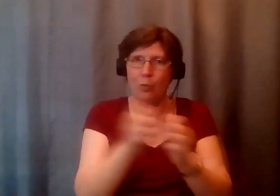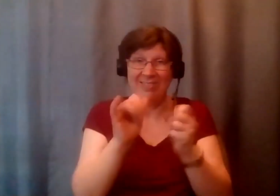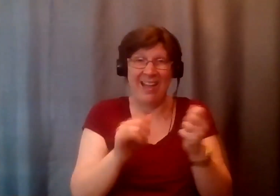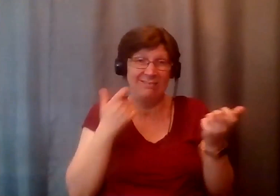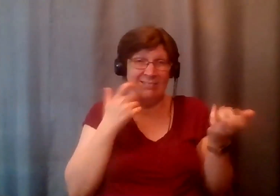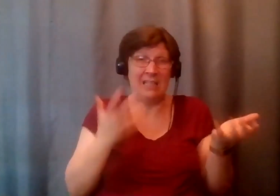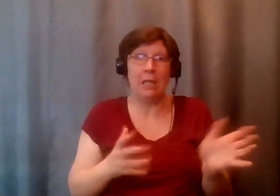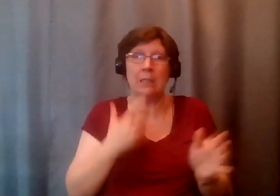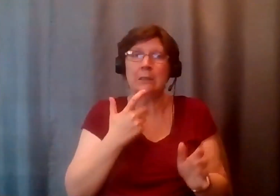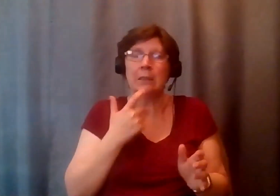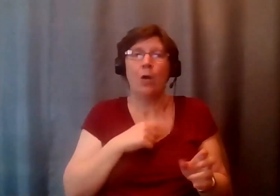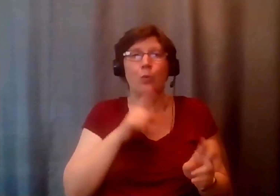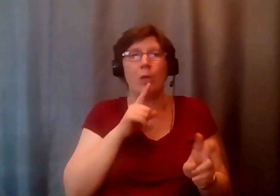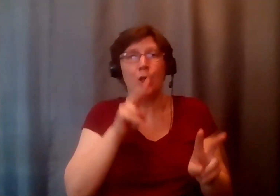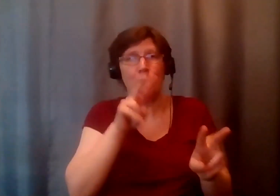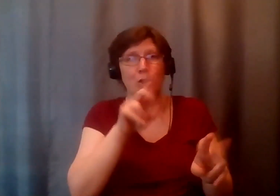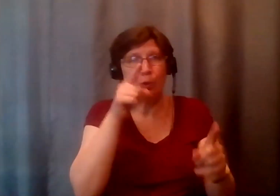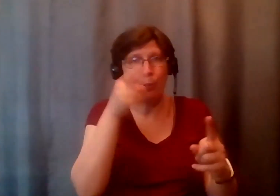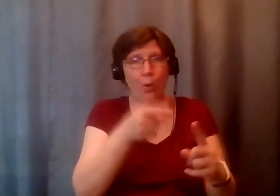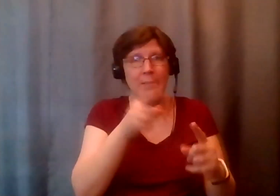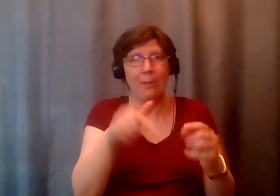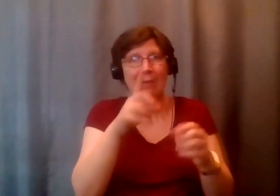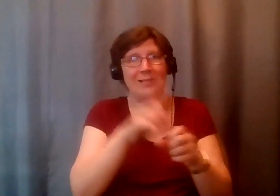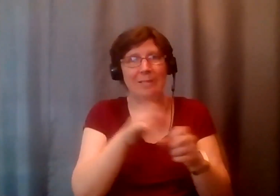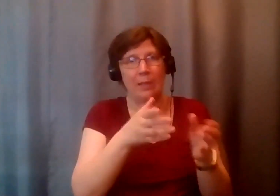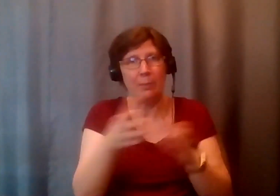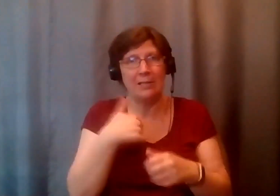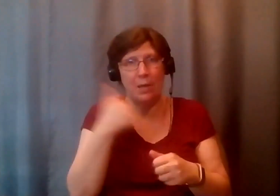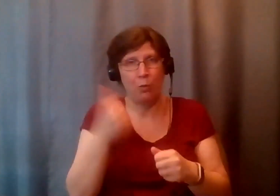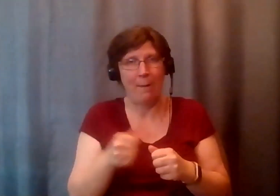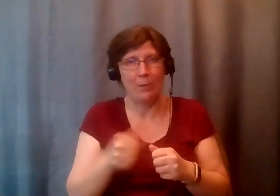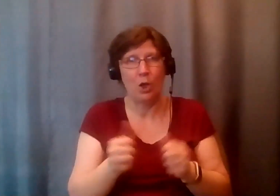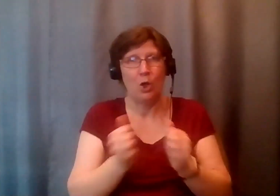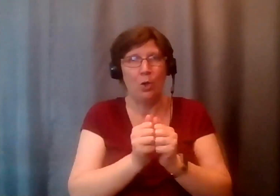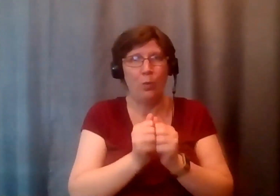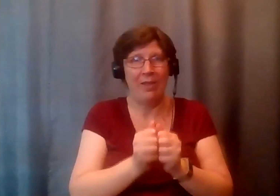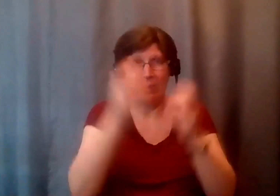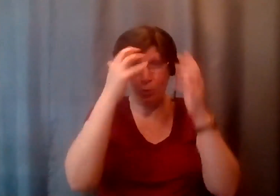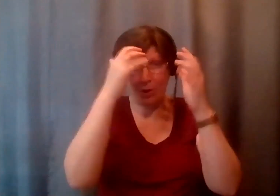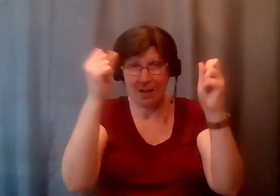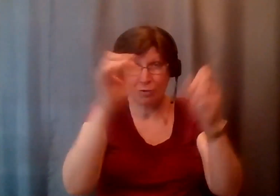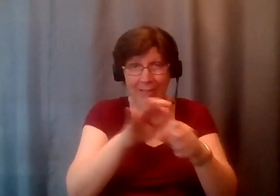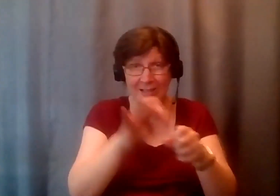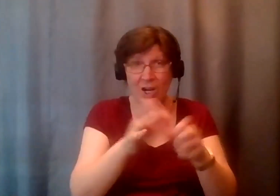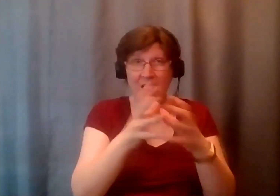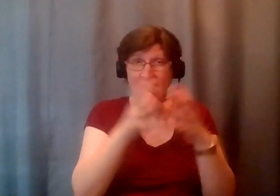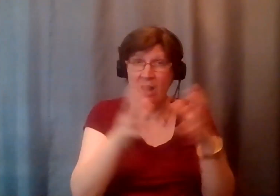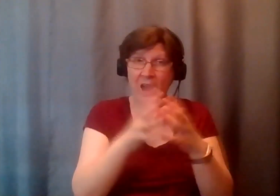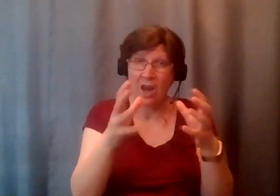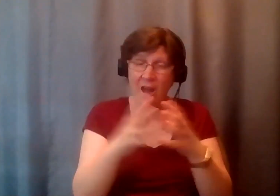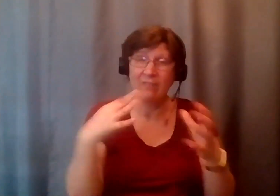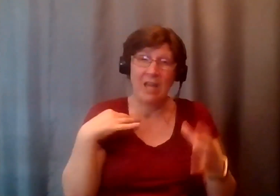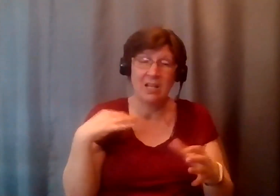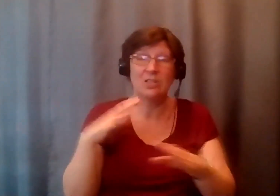I generally look to your point about disability plans. I remember with the presidential election, there were lots and lots of candidates on